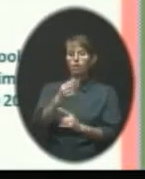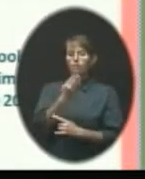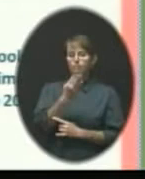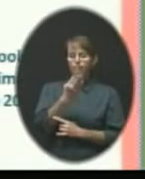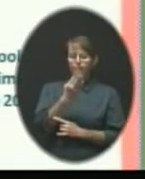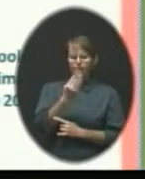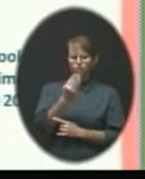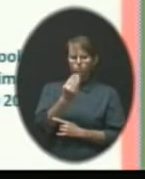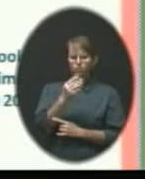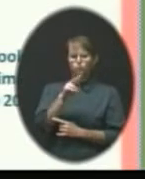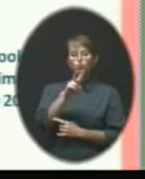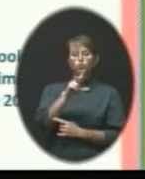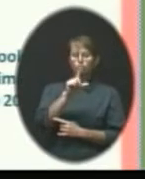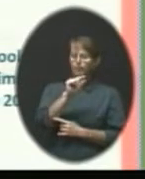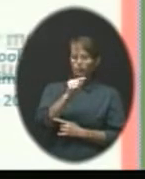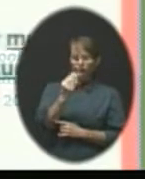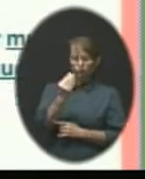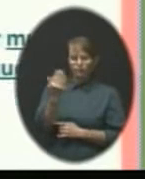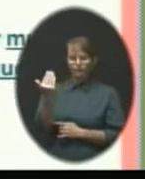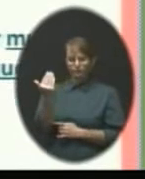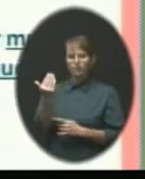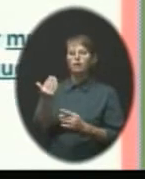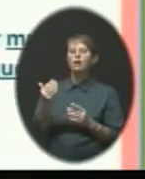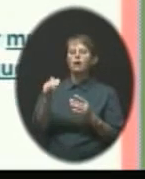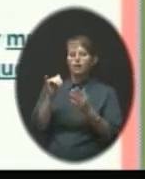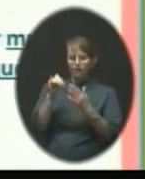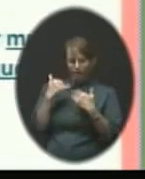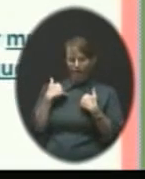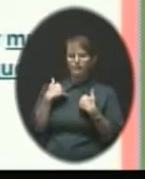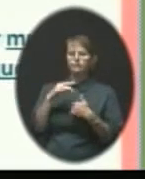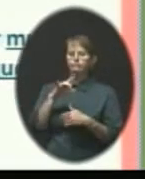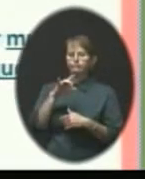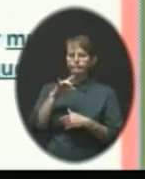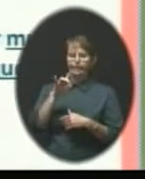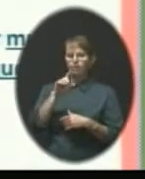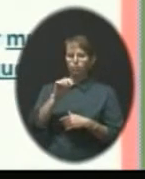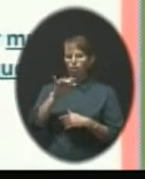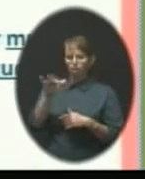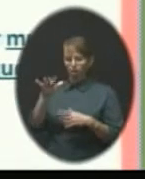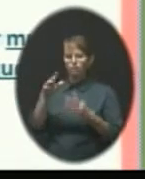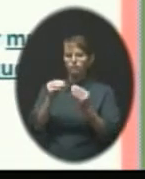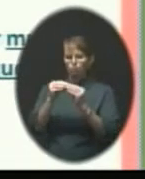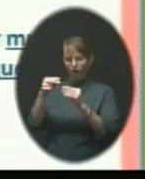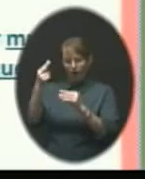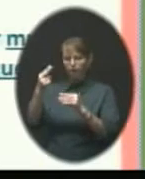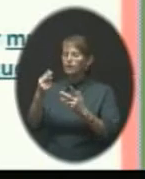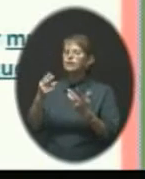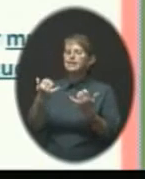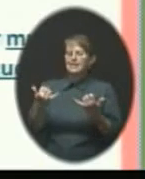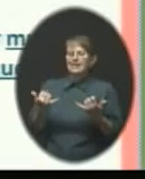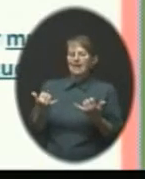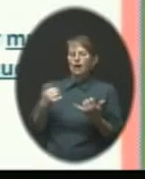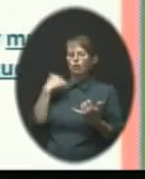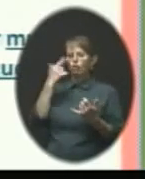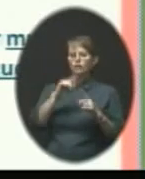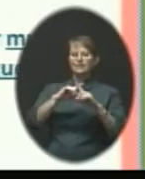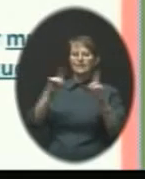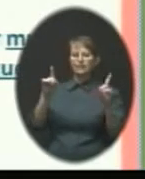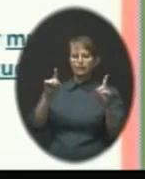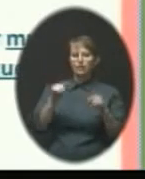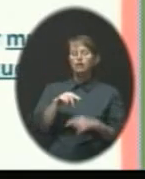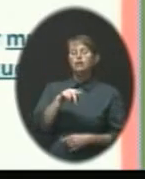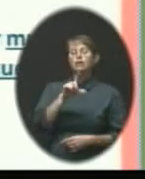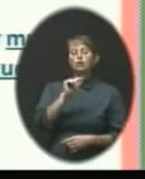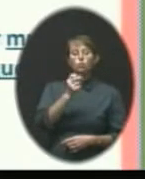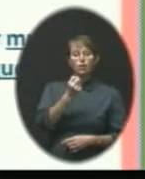proficient or higher. Well, the new system looks different, and it looks different because of the Kansas waiver. In 2012, Kansas